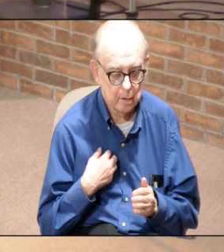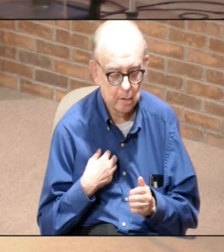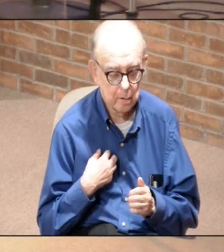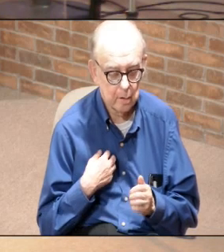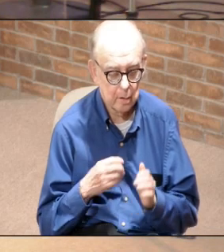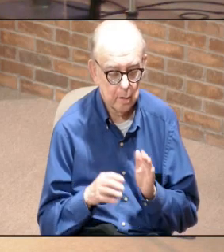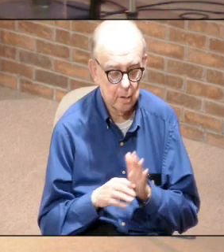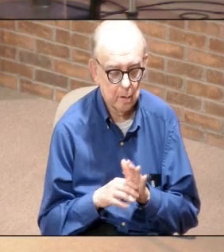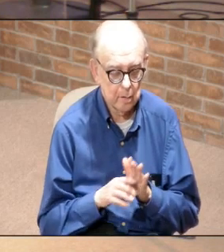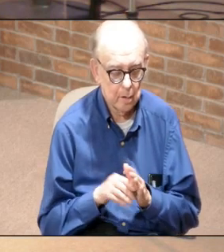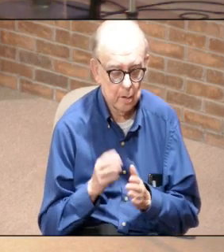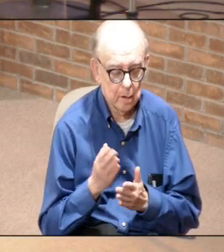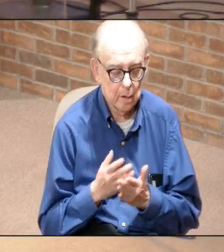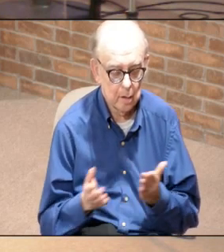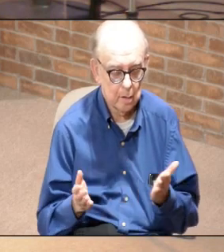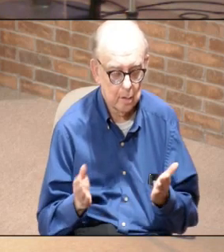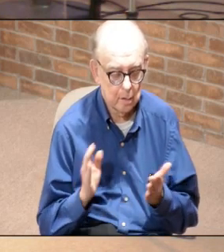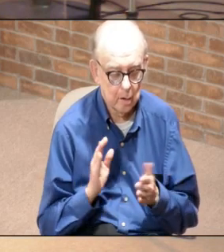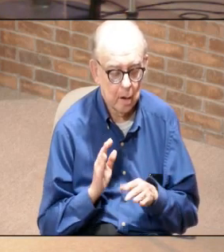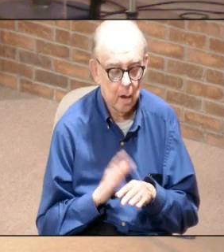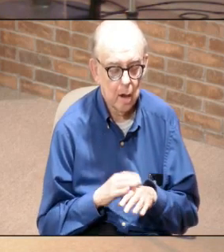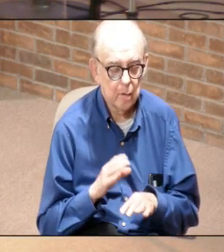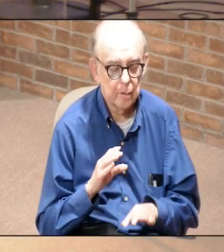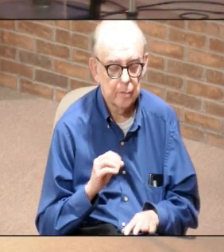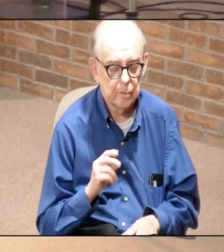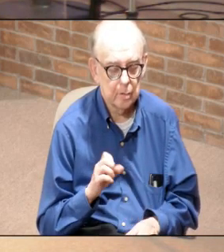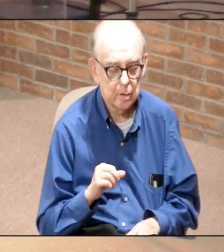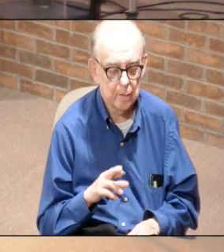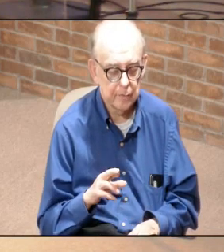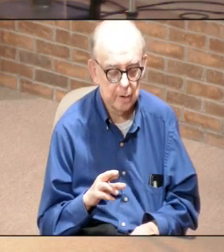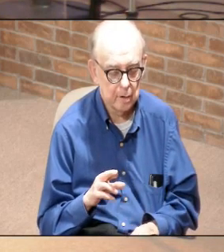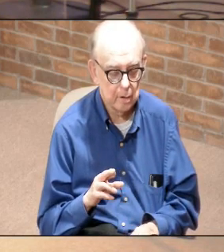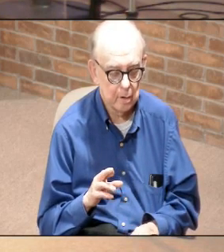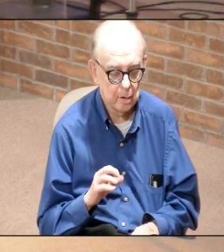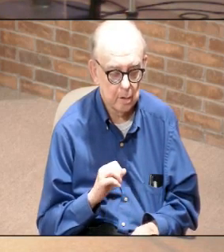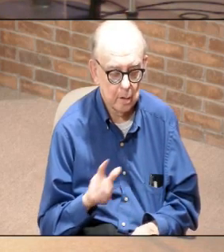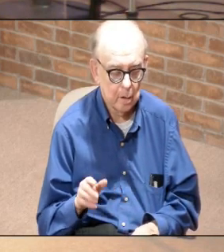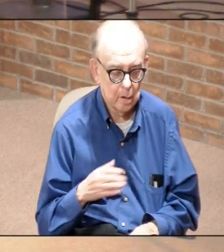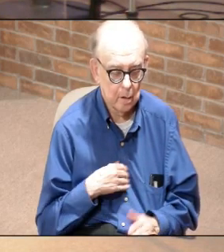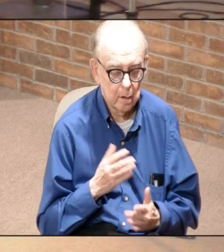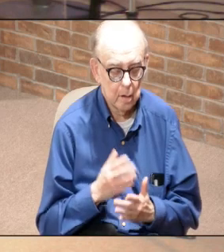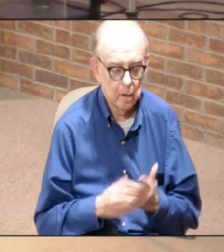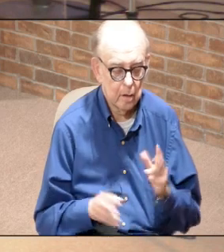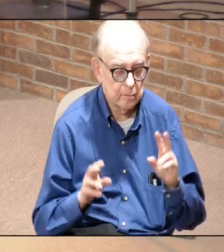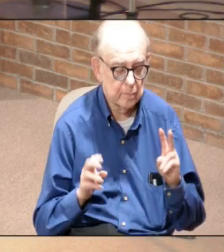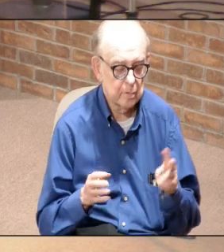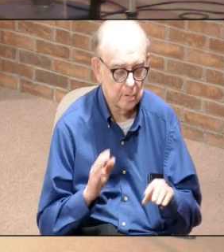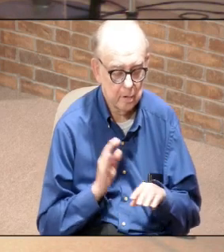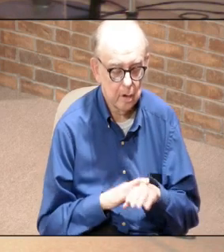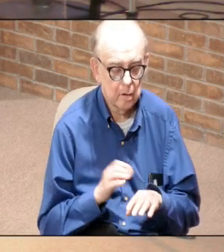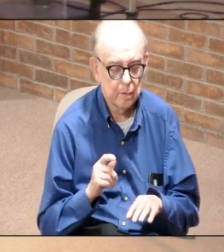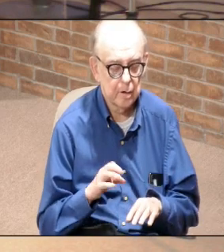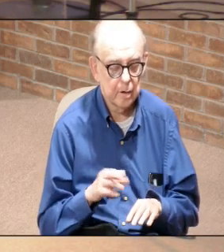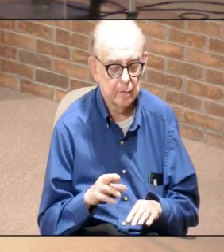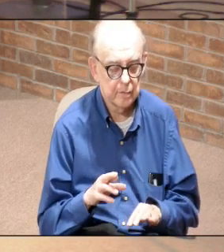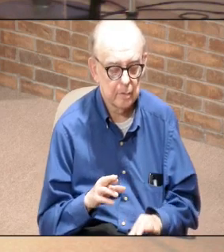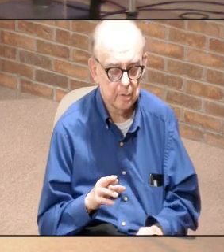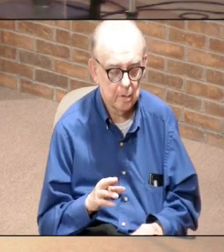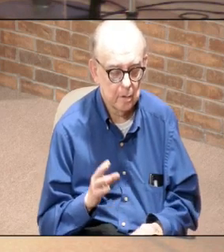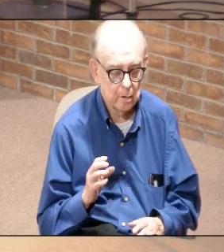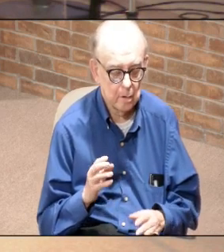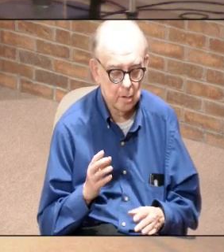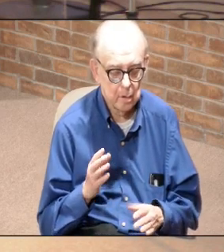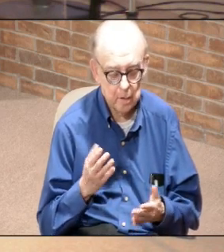a picture of something on the cover. They've all got some kind of saying on the cover.